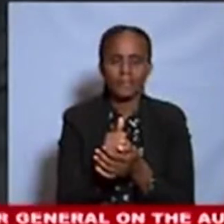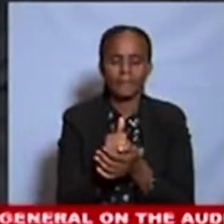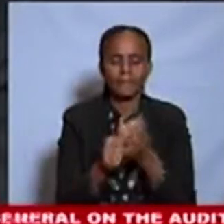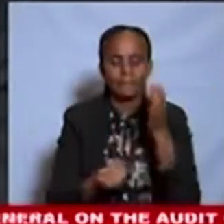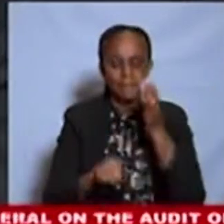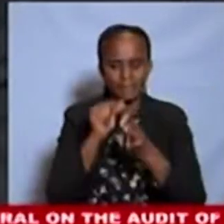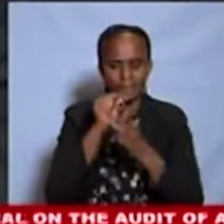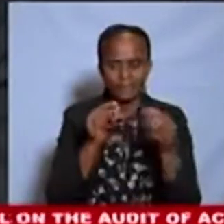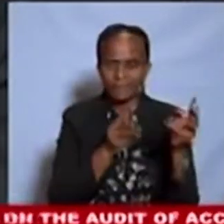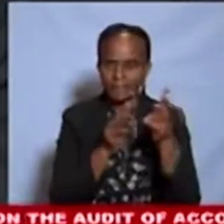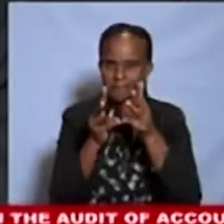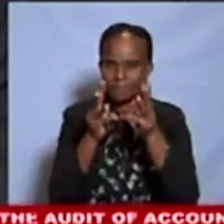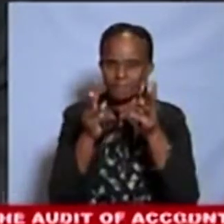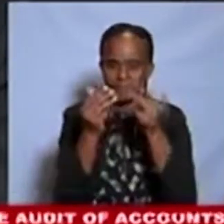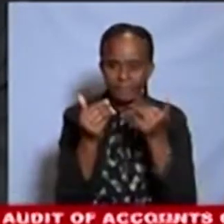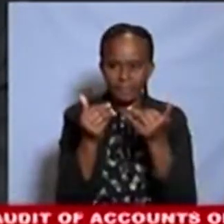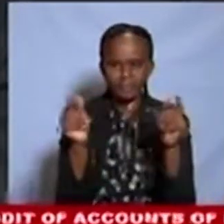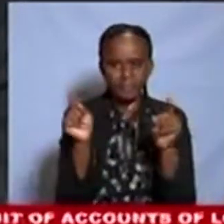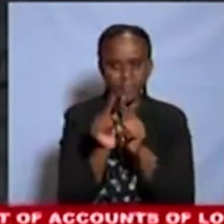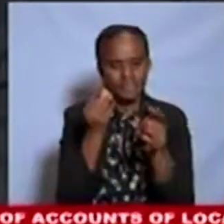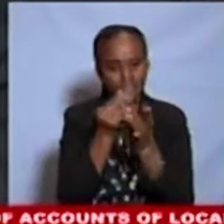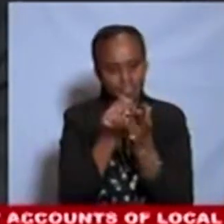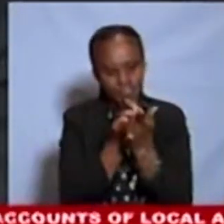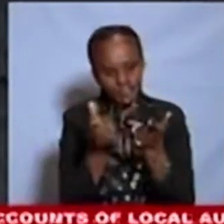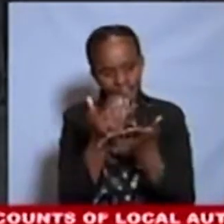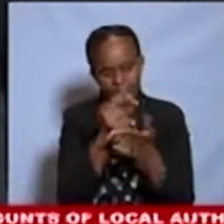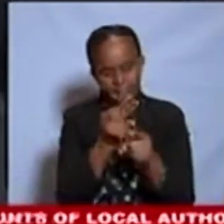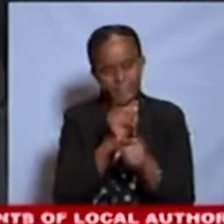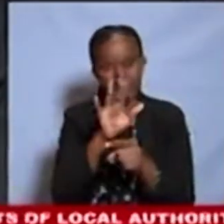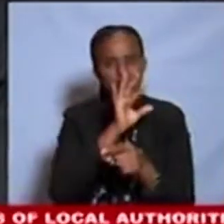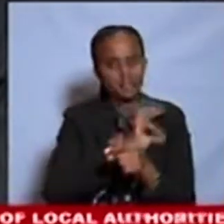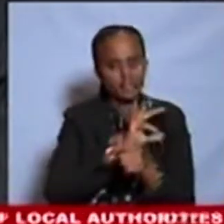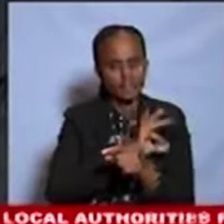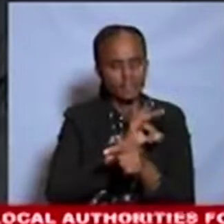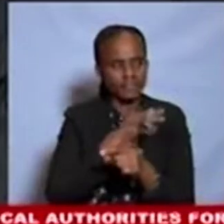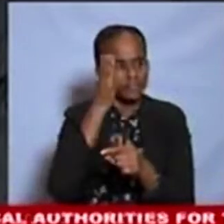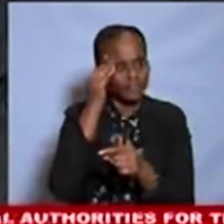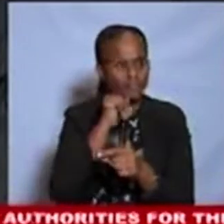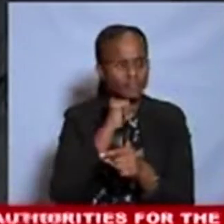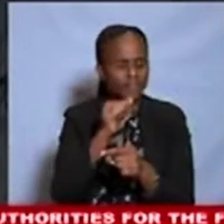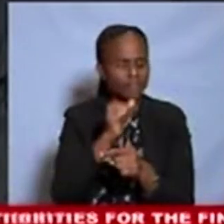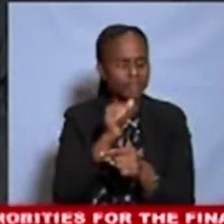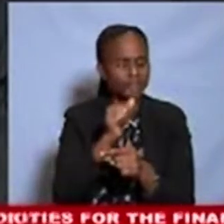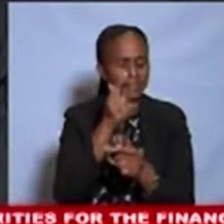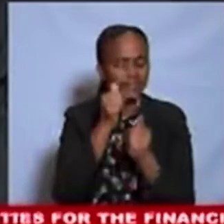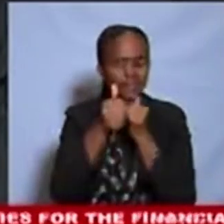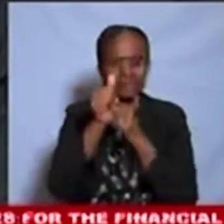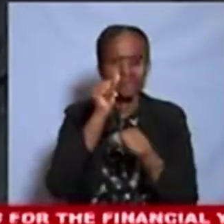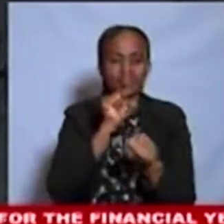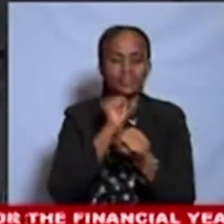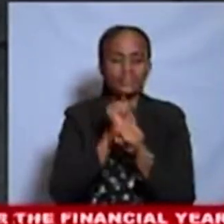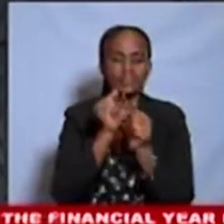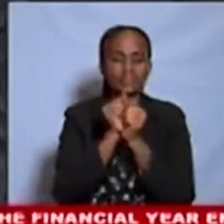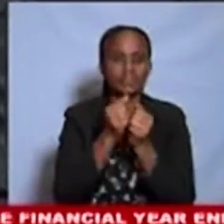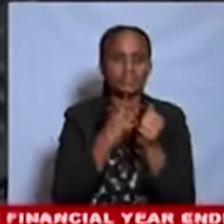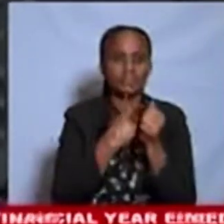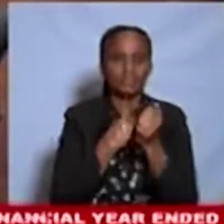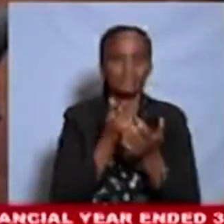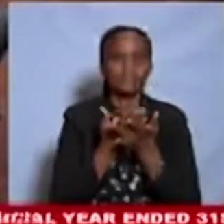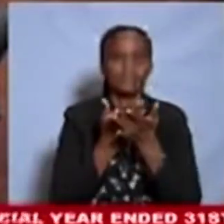found a way of recovering this money from his salaries since you work with him? I submit,